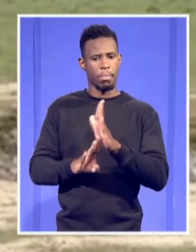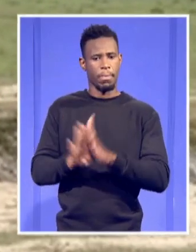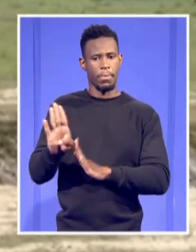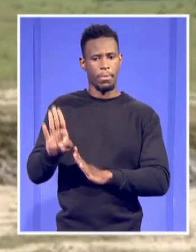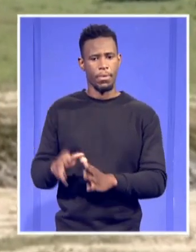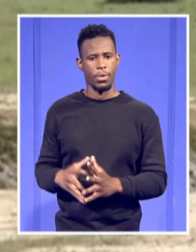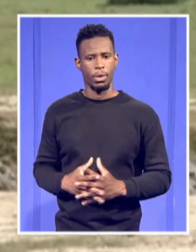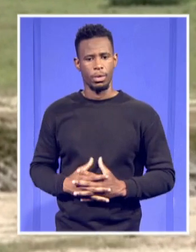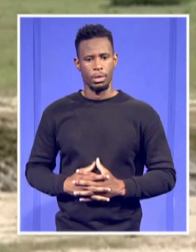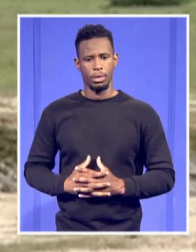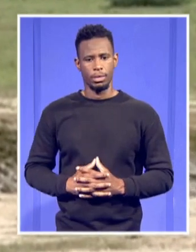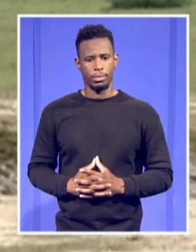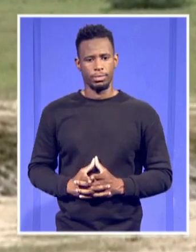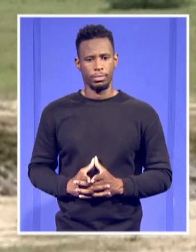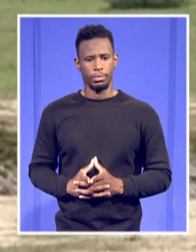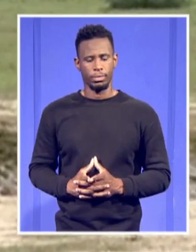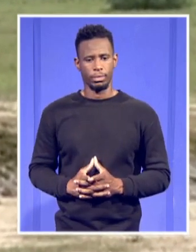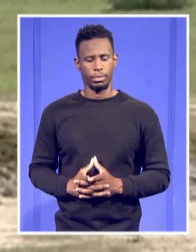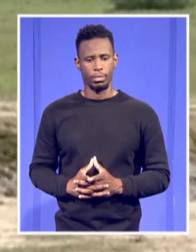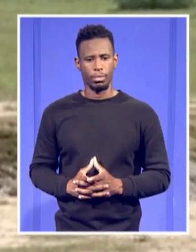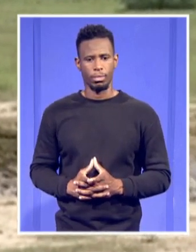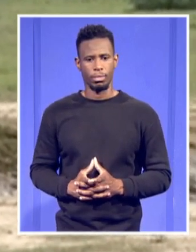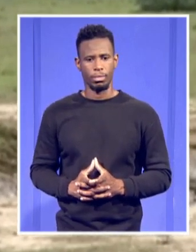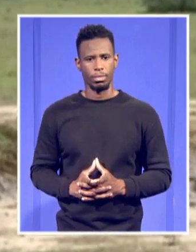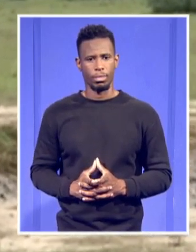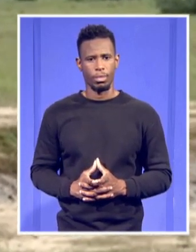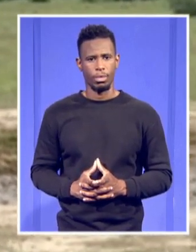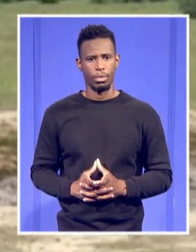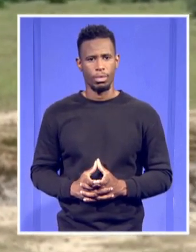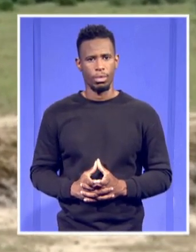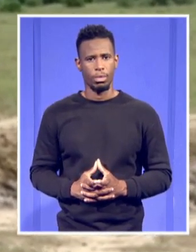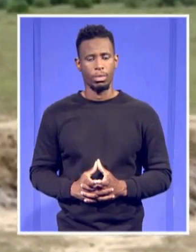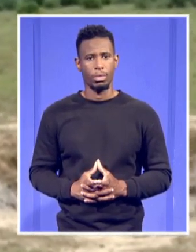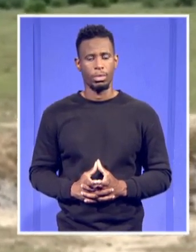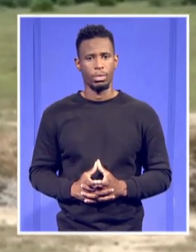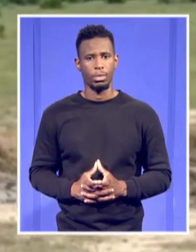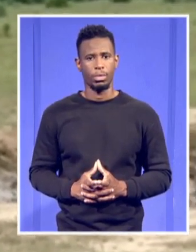Just make sure everybody's out.